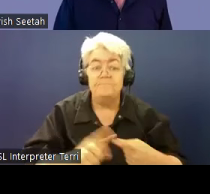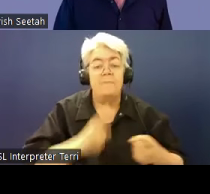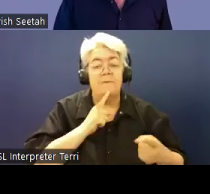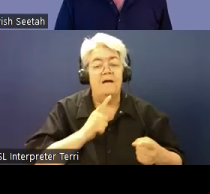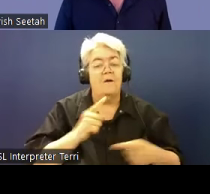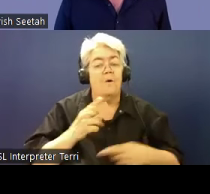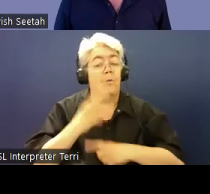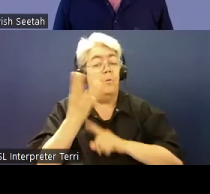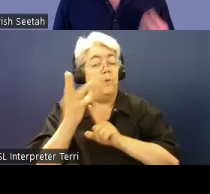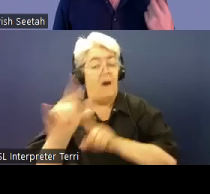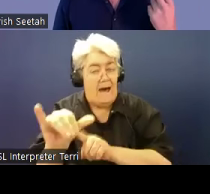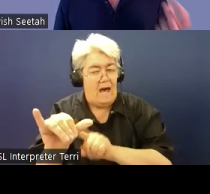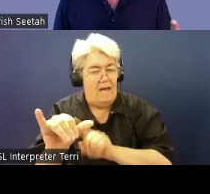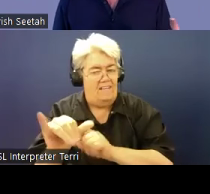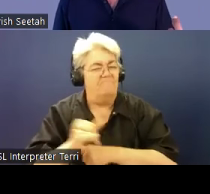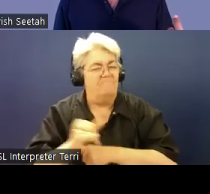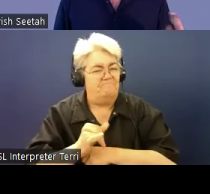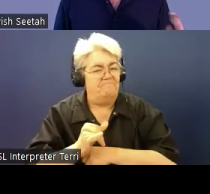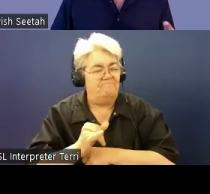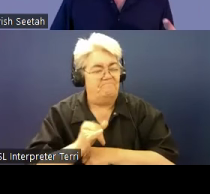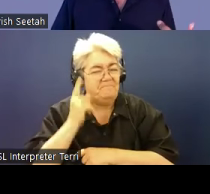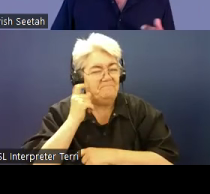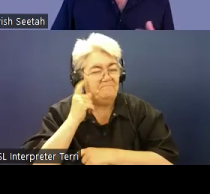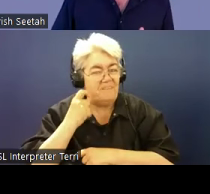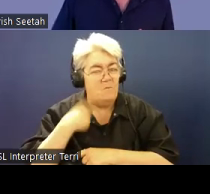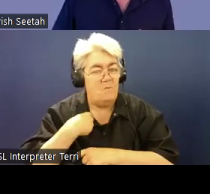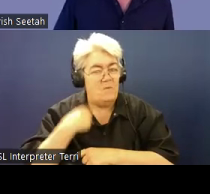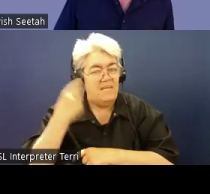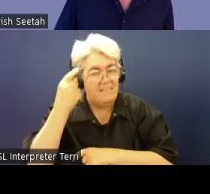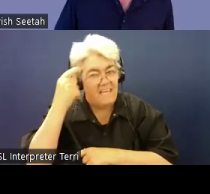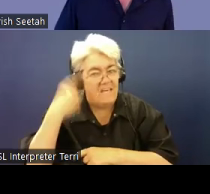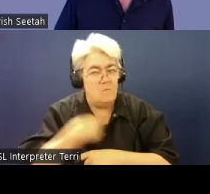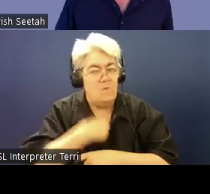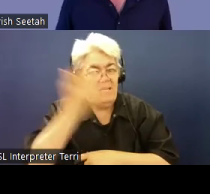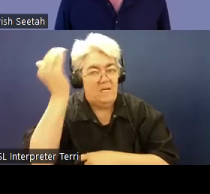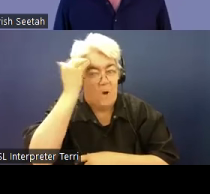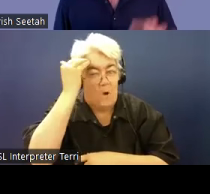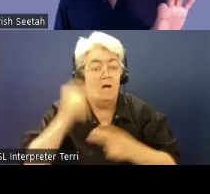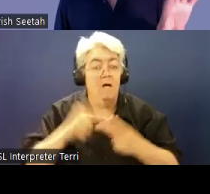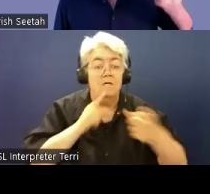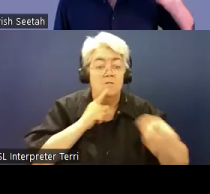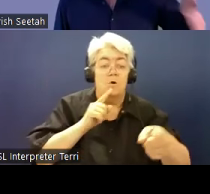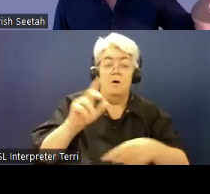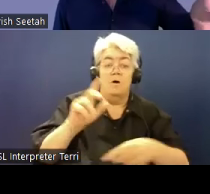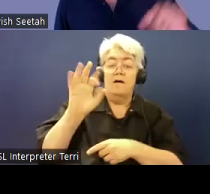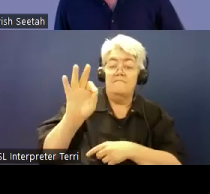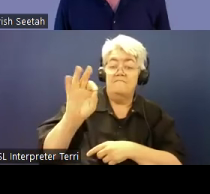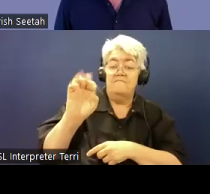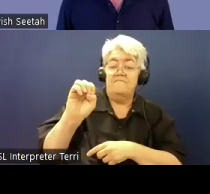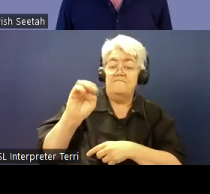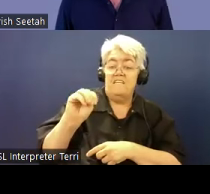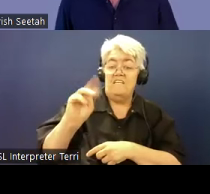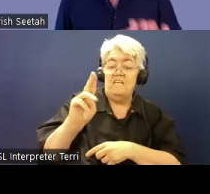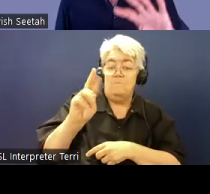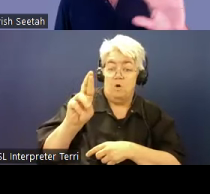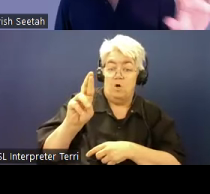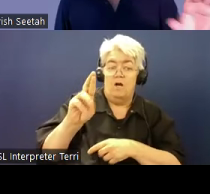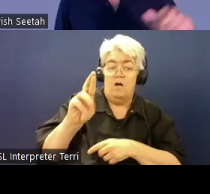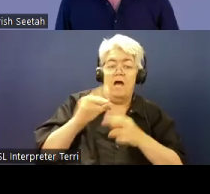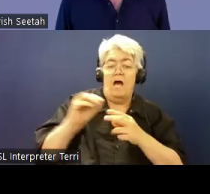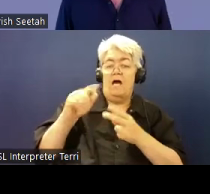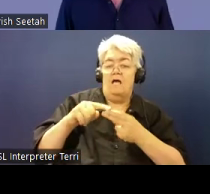indications of that. These are two bones, a femur and a radius. From that individual that I showed you,